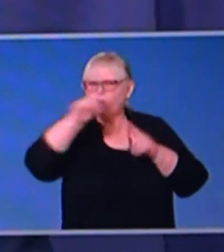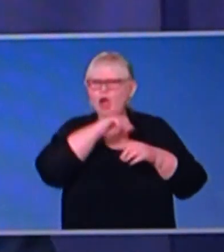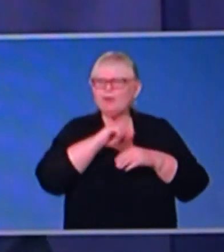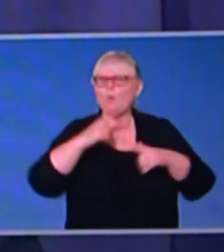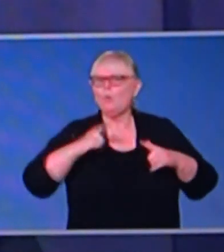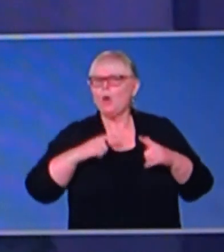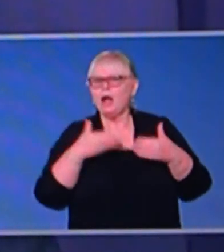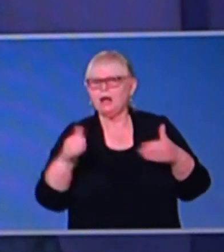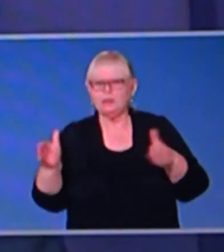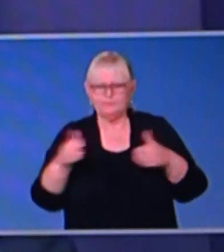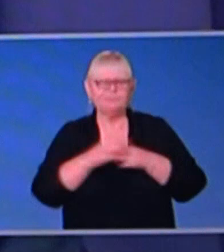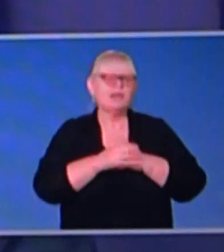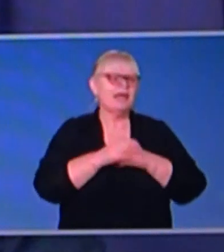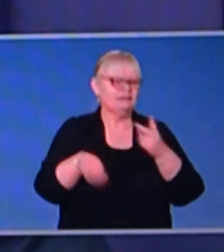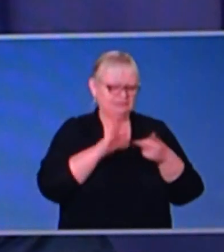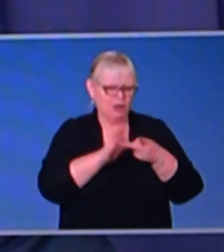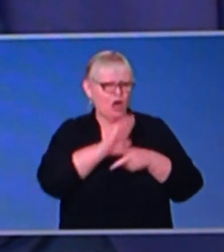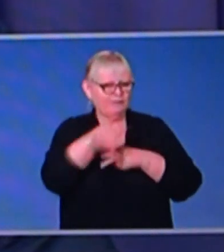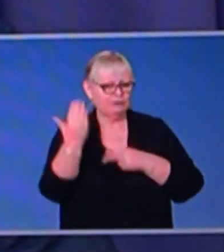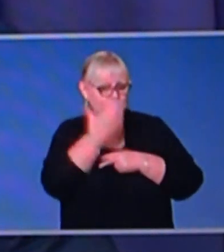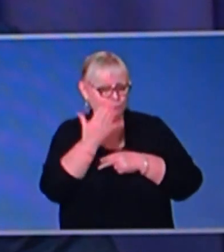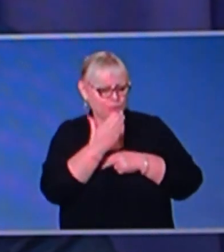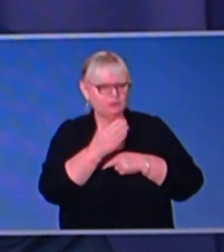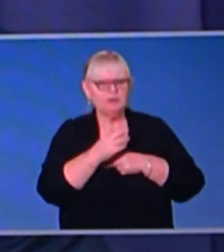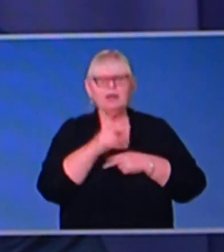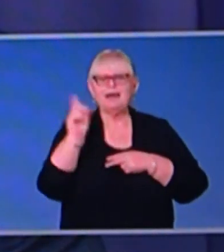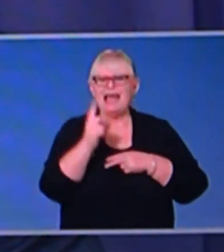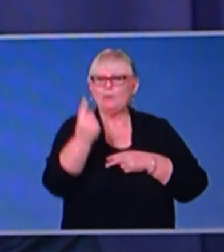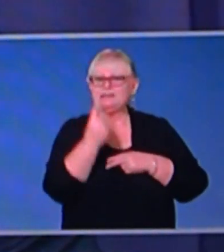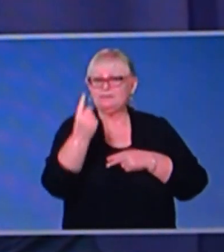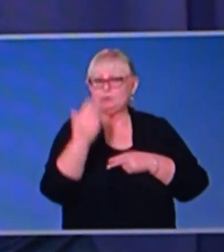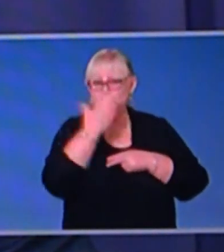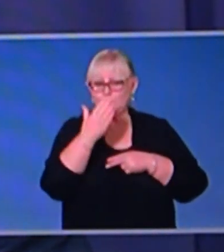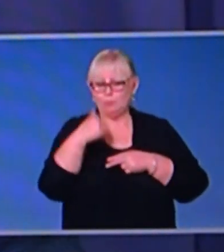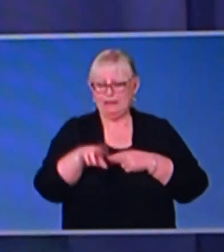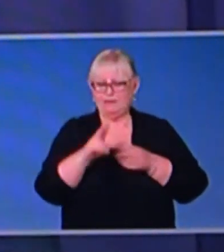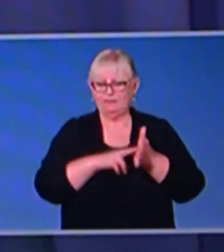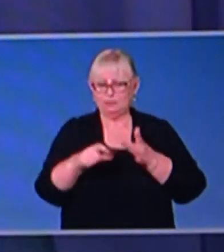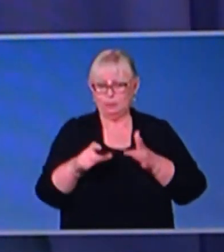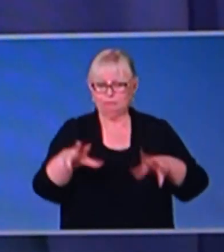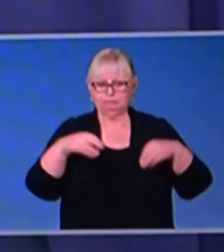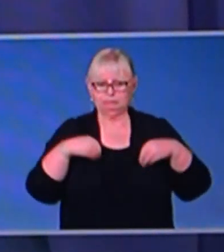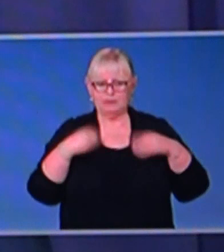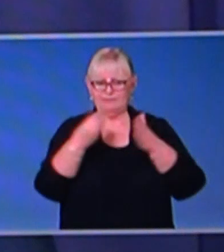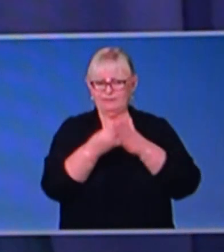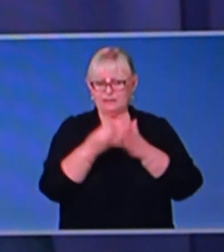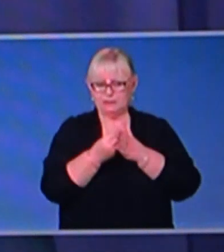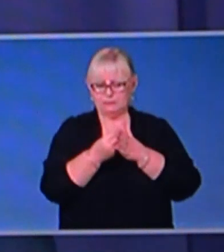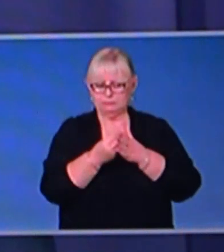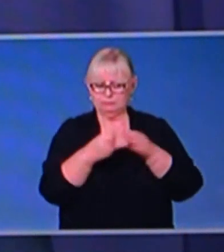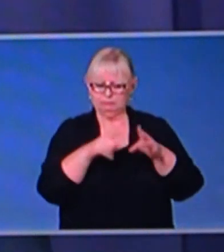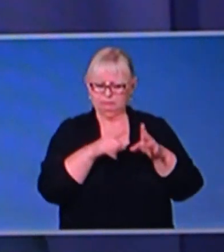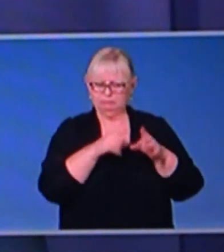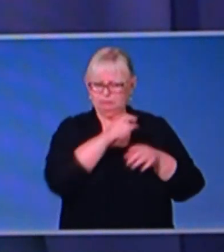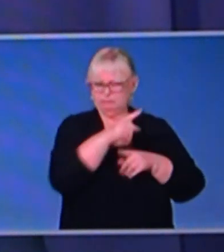may also on the schools issue, if independent schools in Victoria take up this funding proposal put forward by the government last